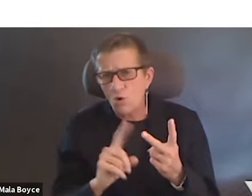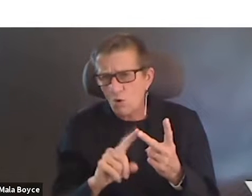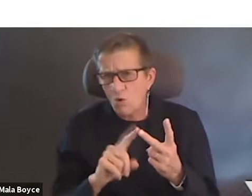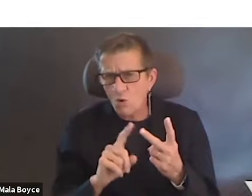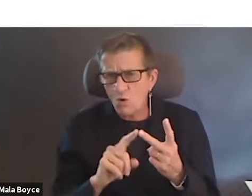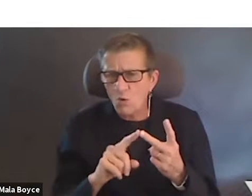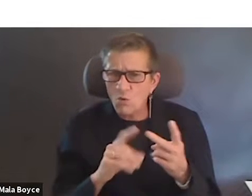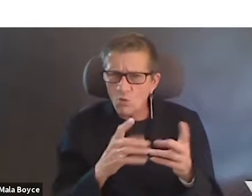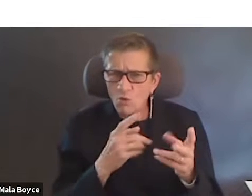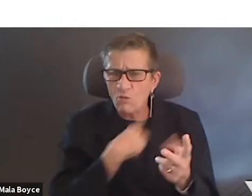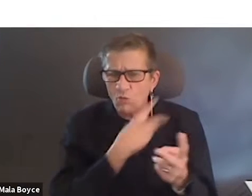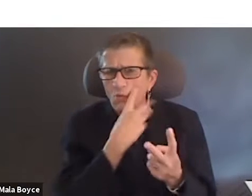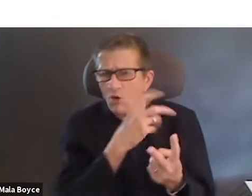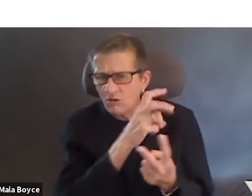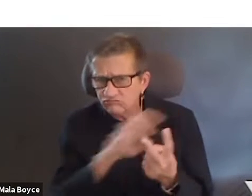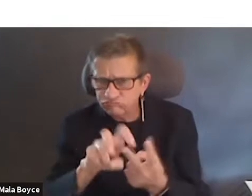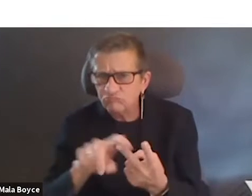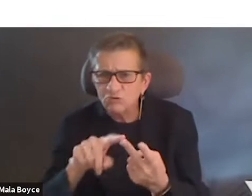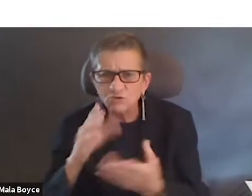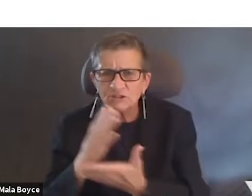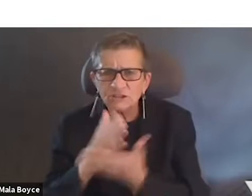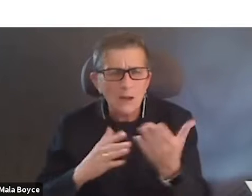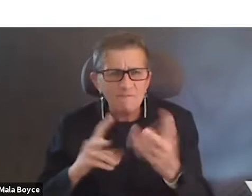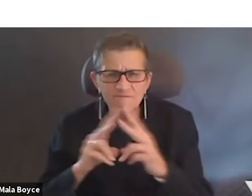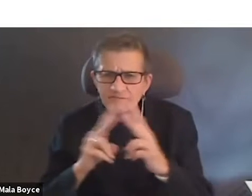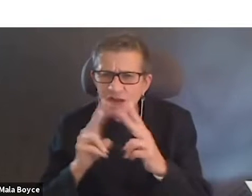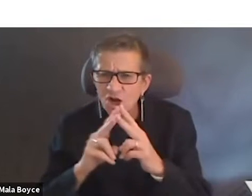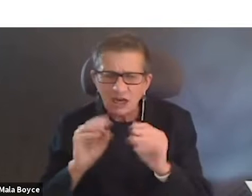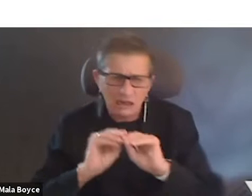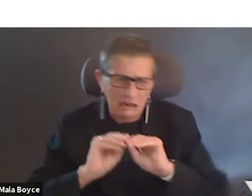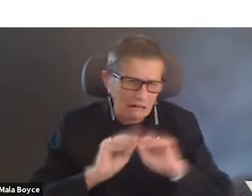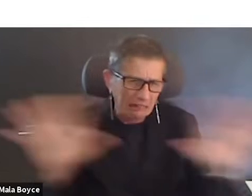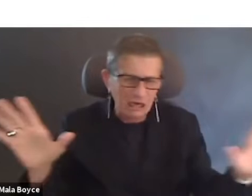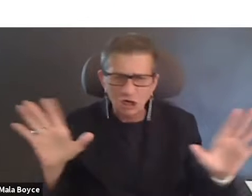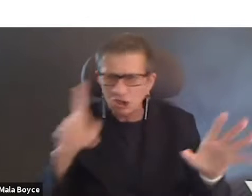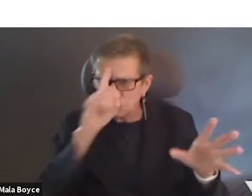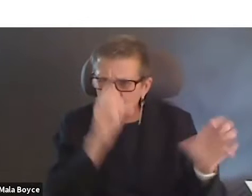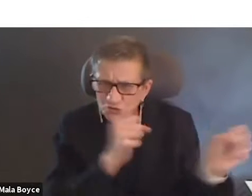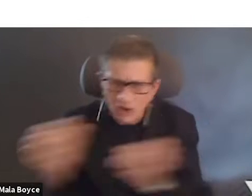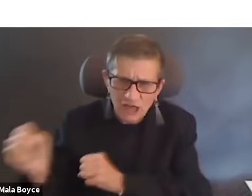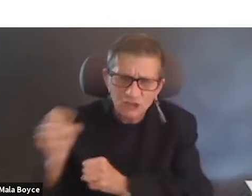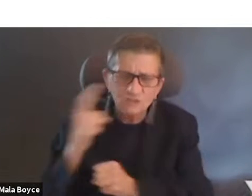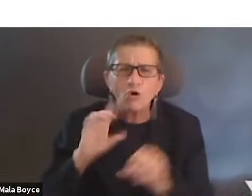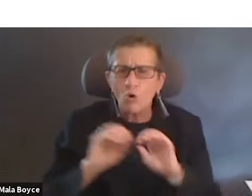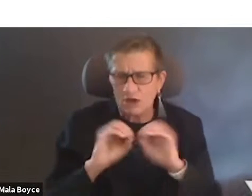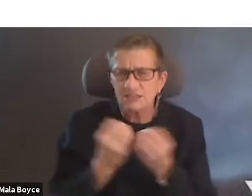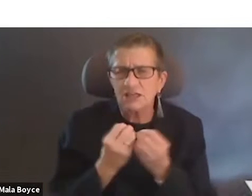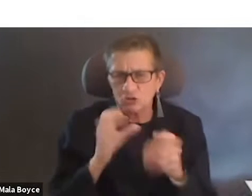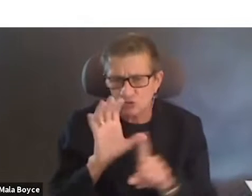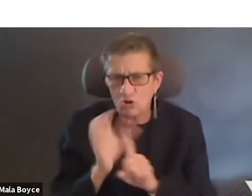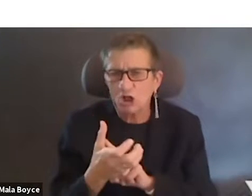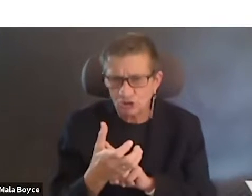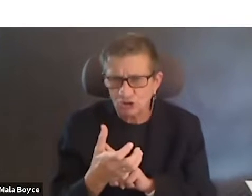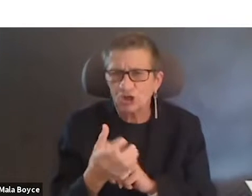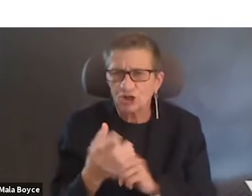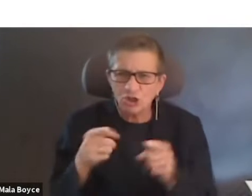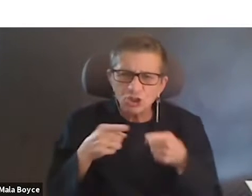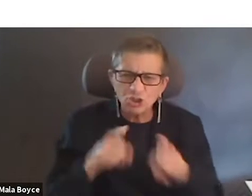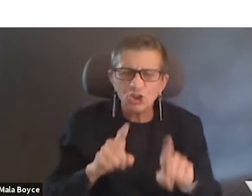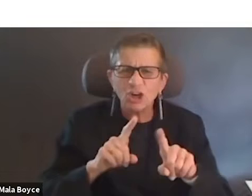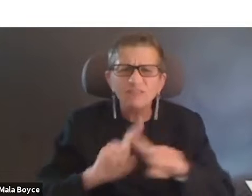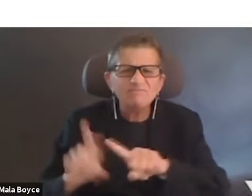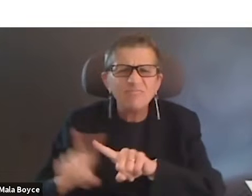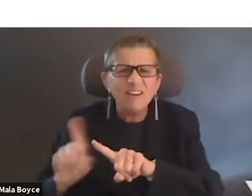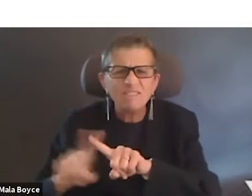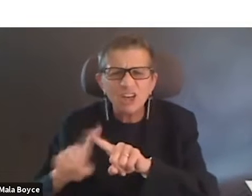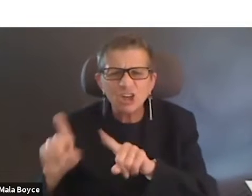quickly into some concrete strategies for assessing organizational culture during various stages